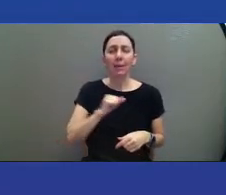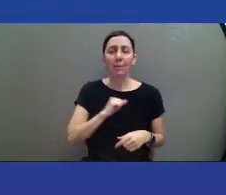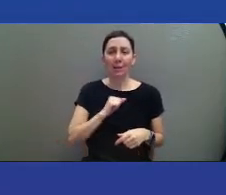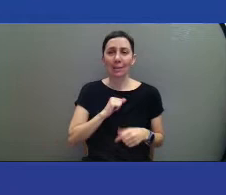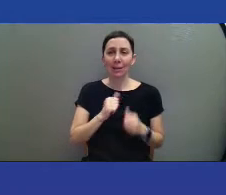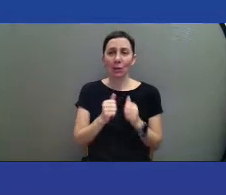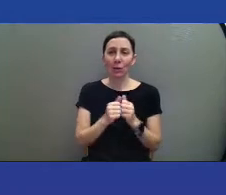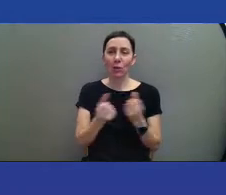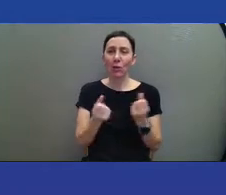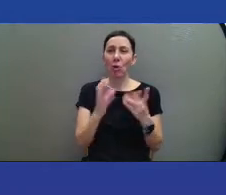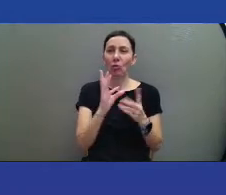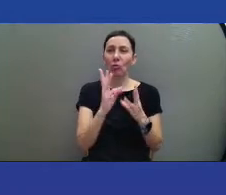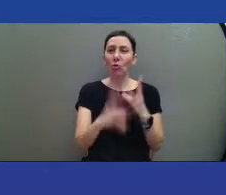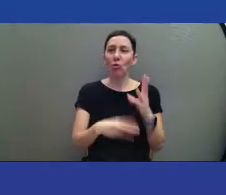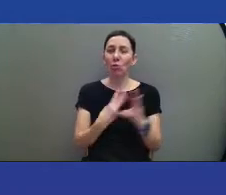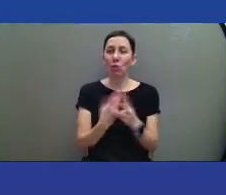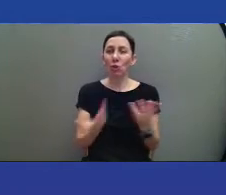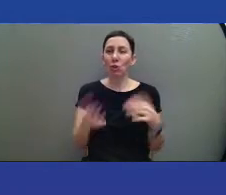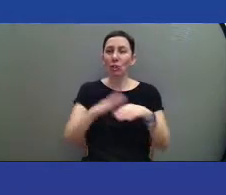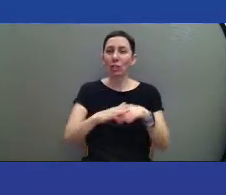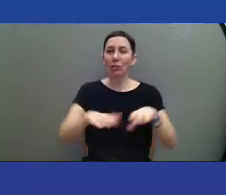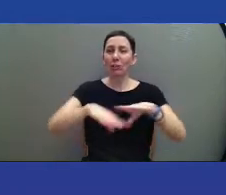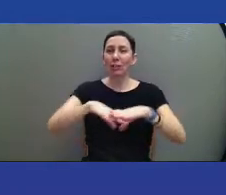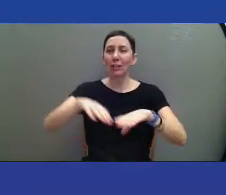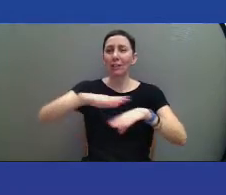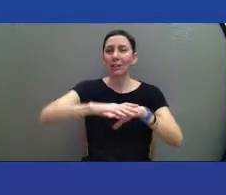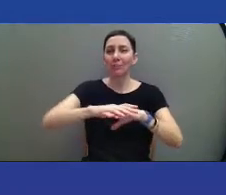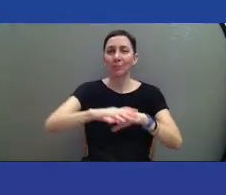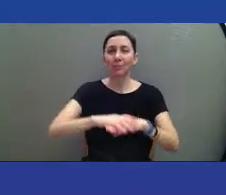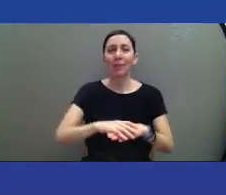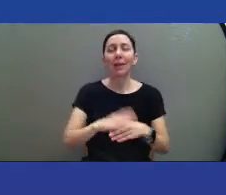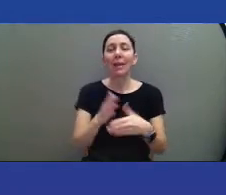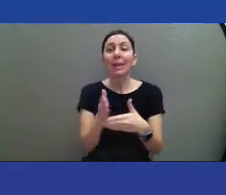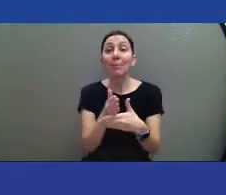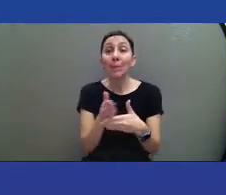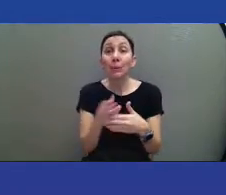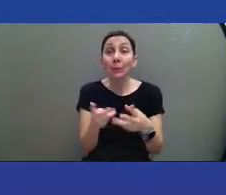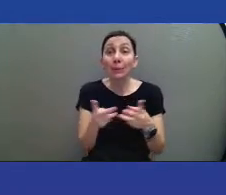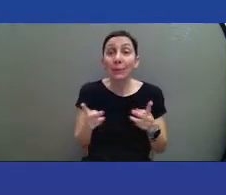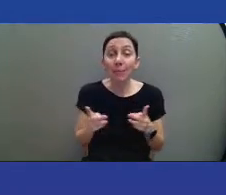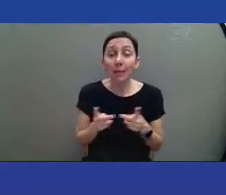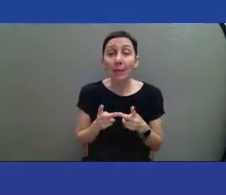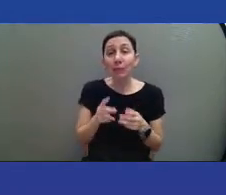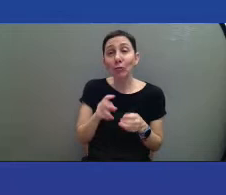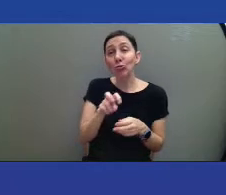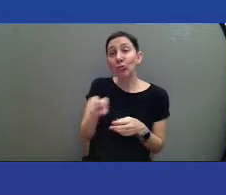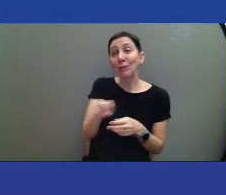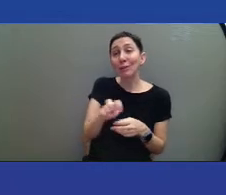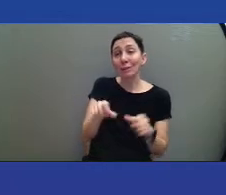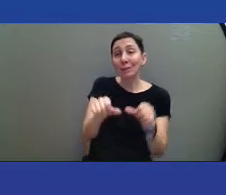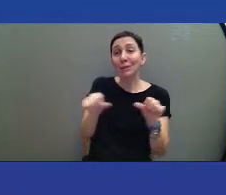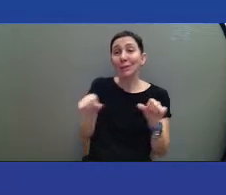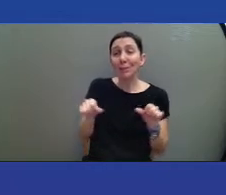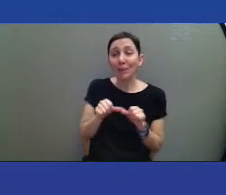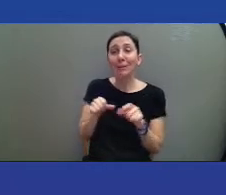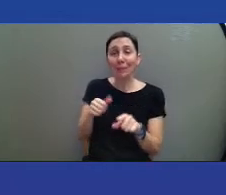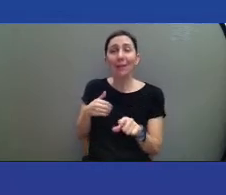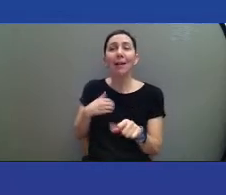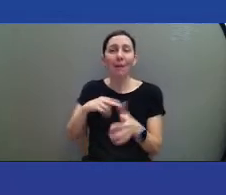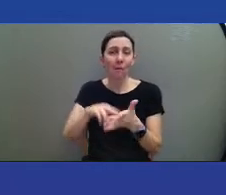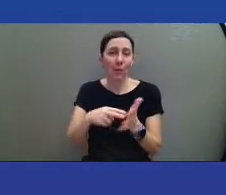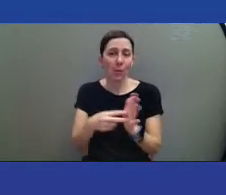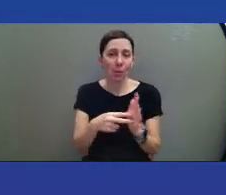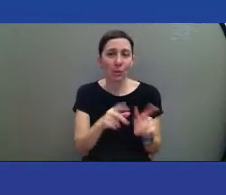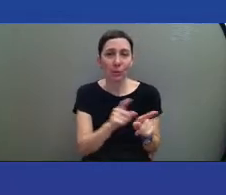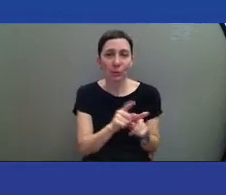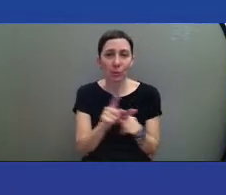worlds, these in-between spaces, these transitionary spaces, but those spaces also have a purpose with themselves too. They